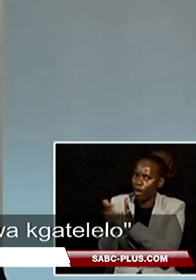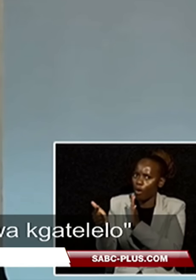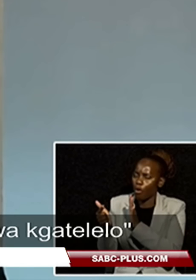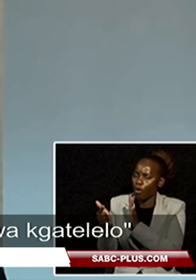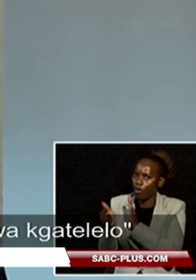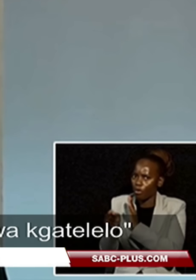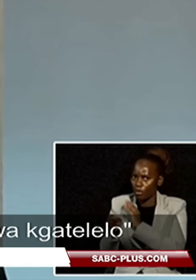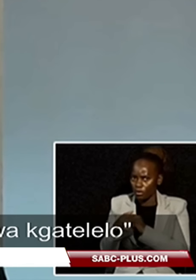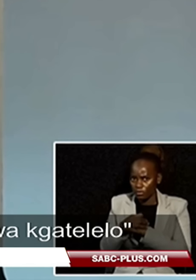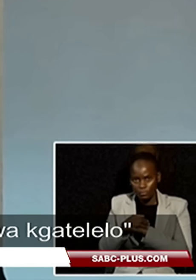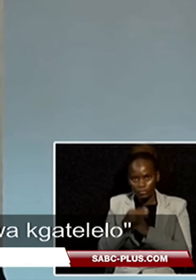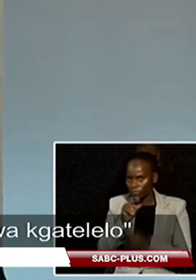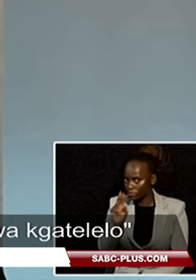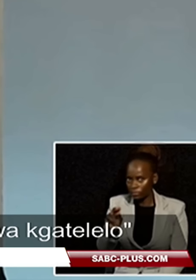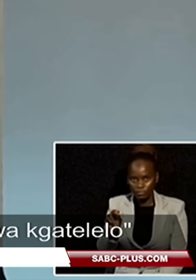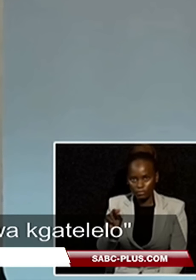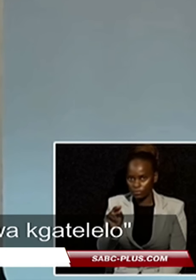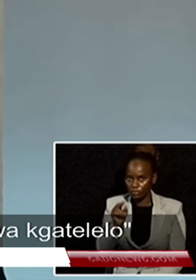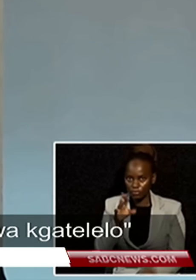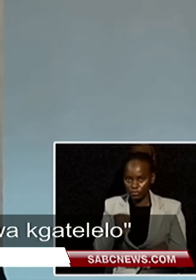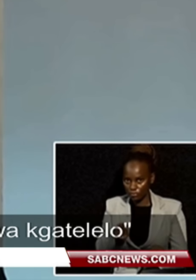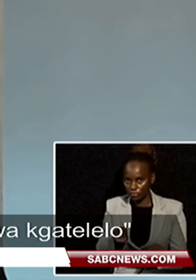get two kinds of laws.